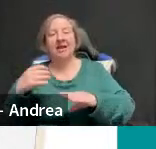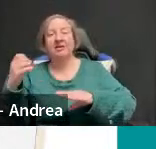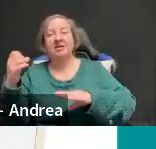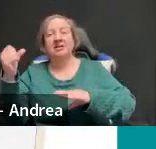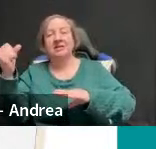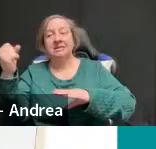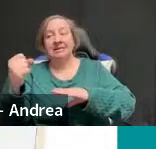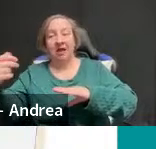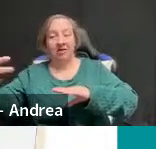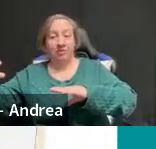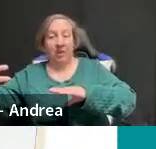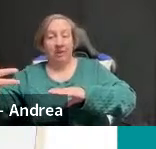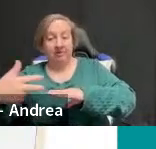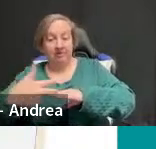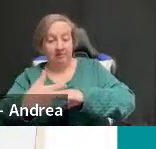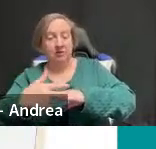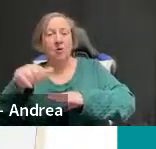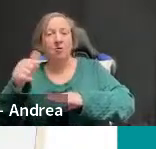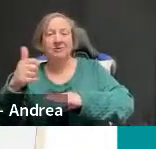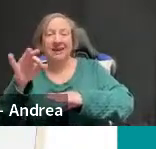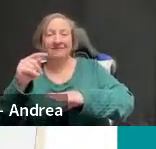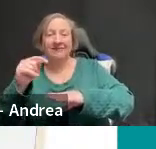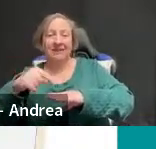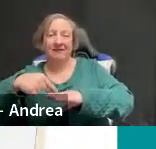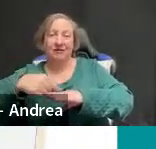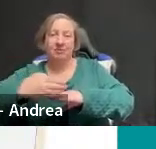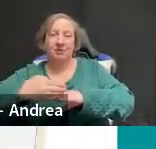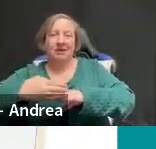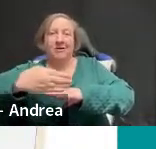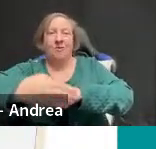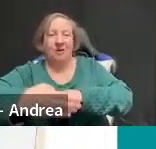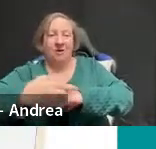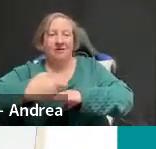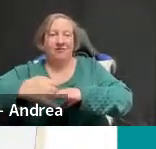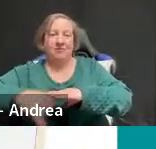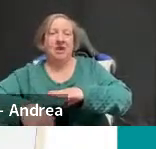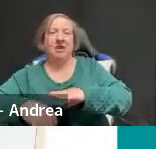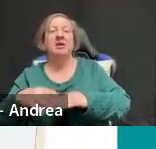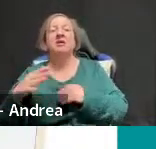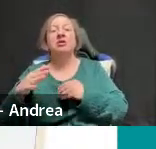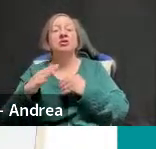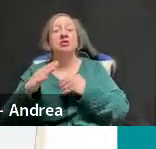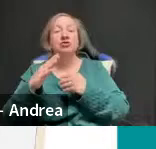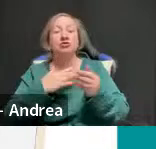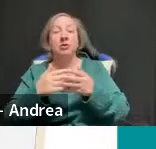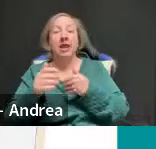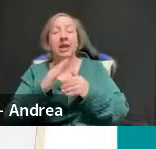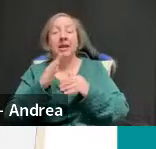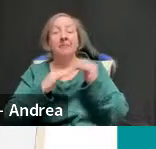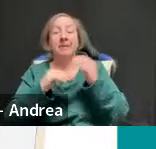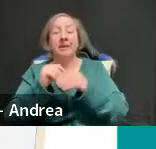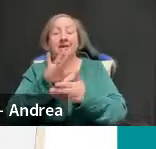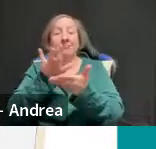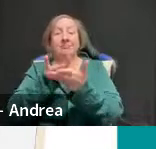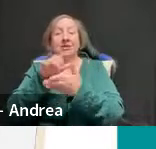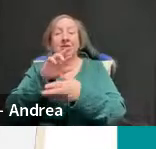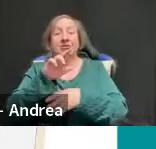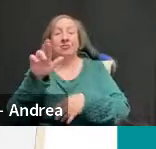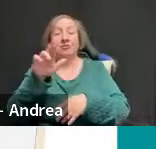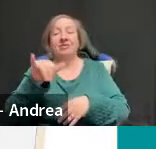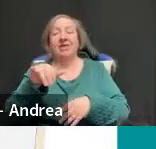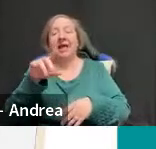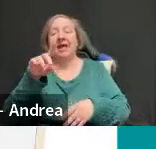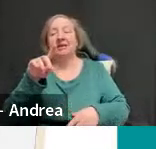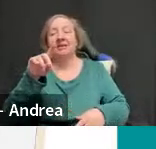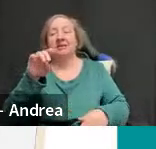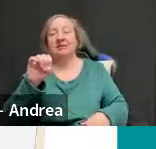10-foot gap. We need to stay away from that. And then the gray building on the middle on the right, that's the Duluth Trading Company, and